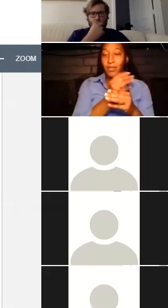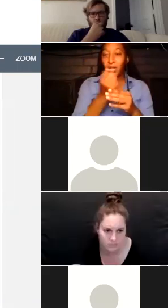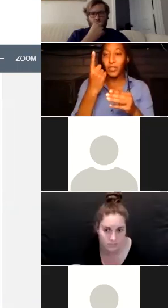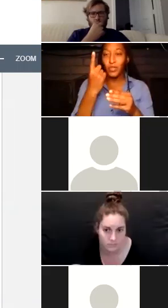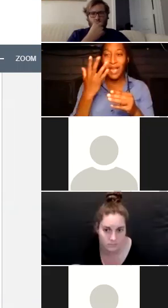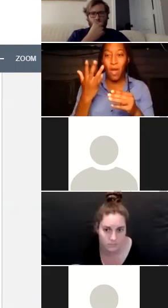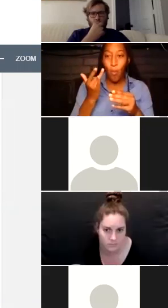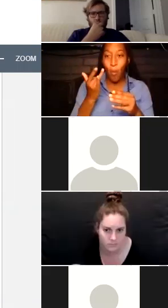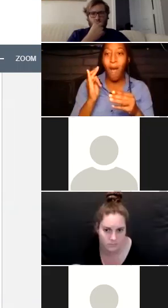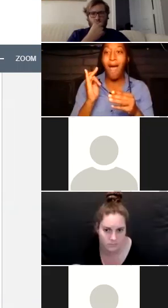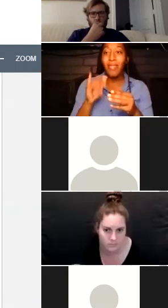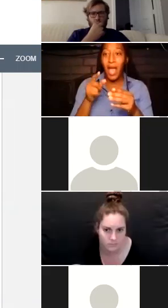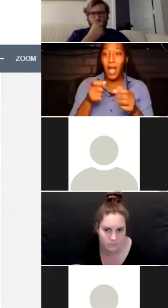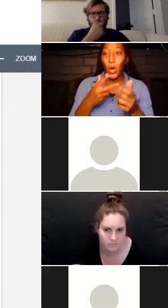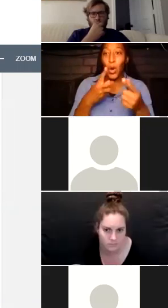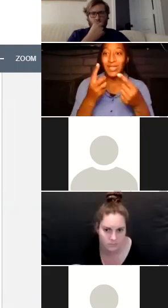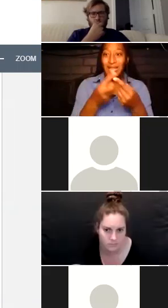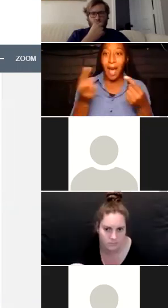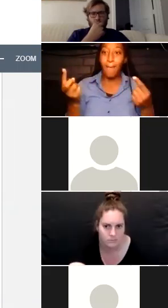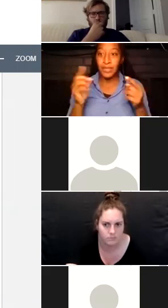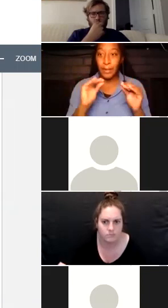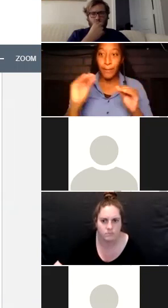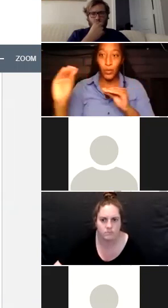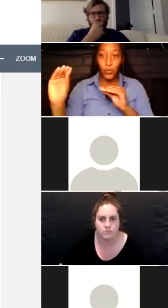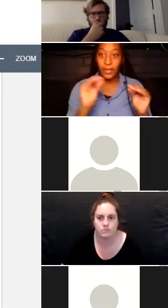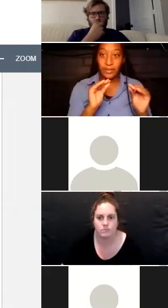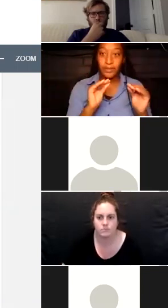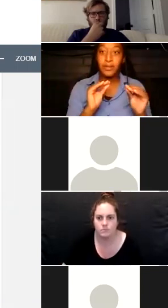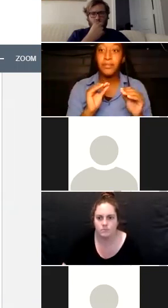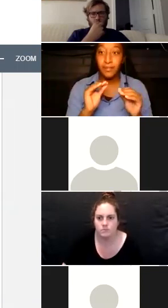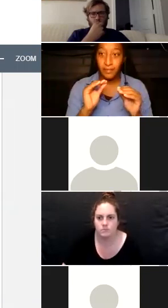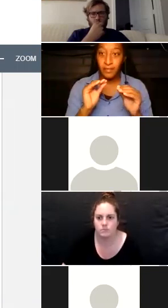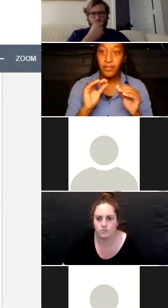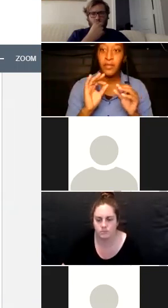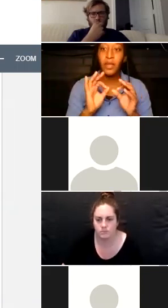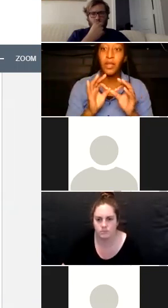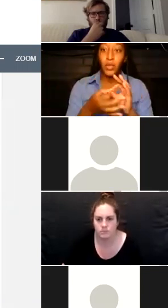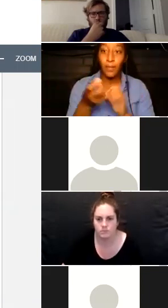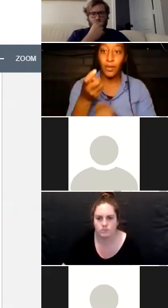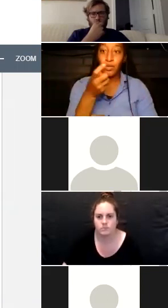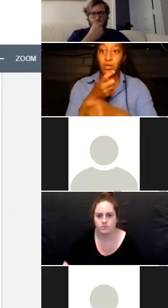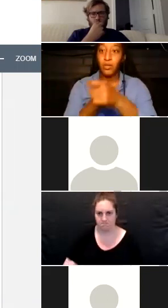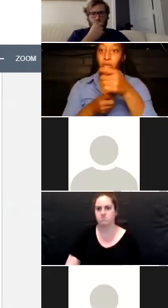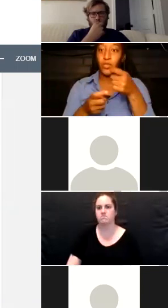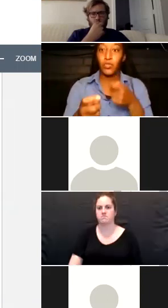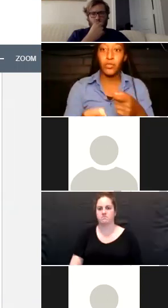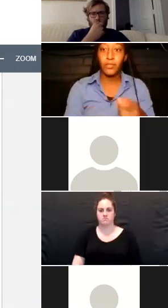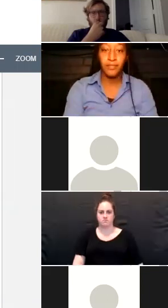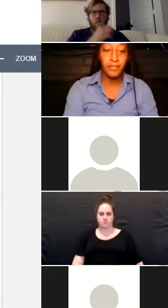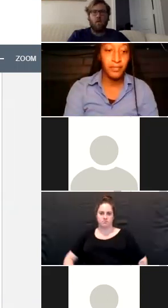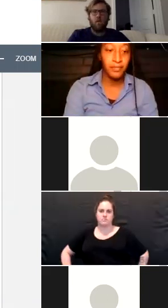scenario that we want, where the force and the displacement are in different